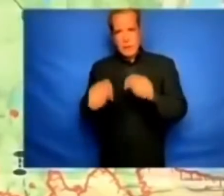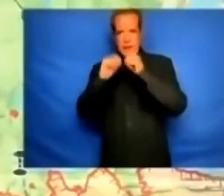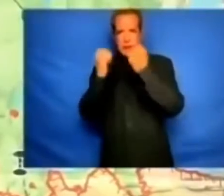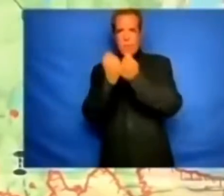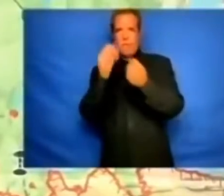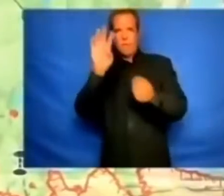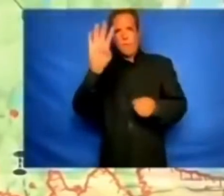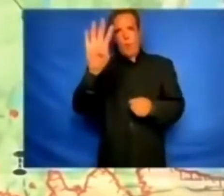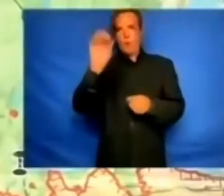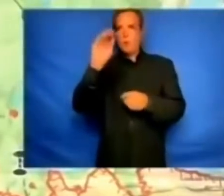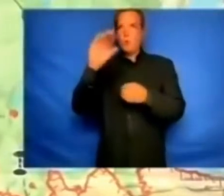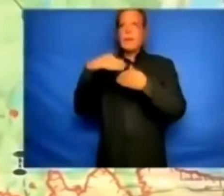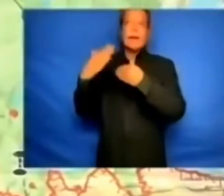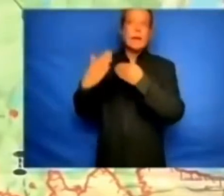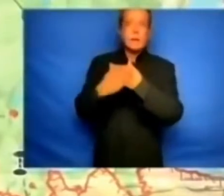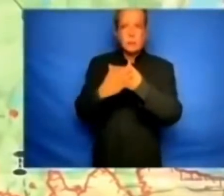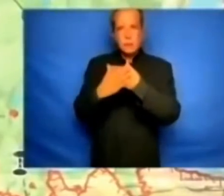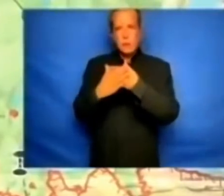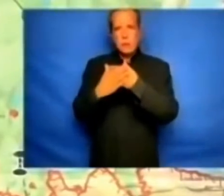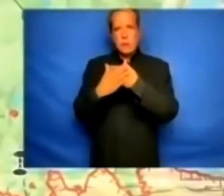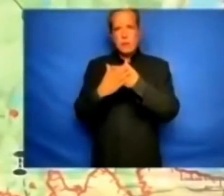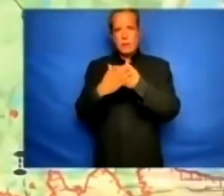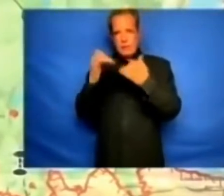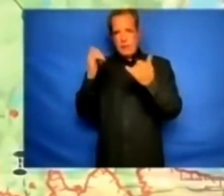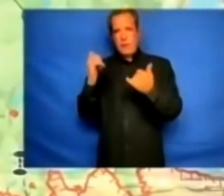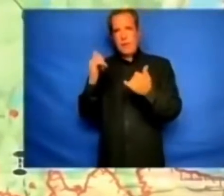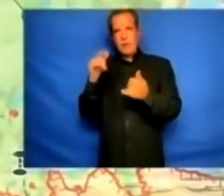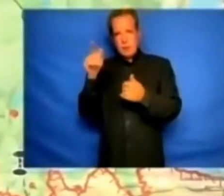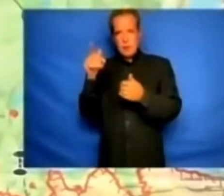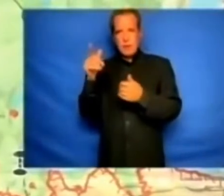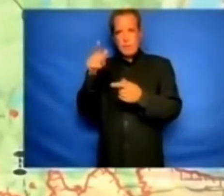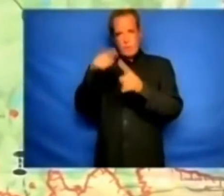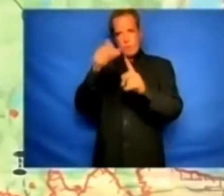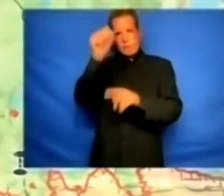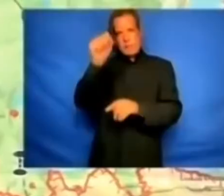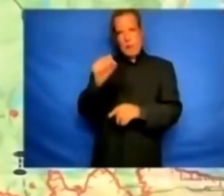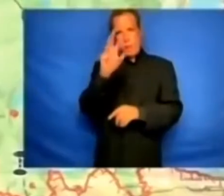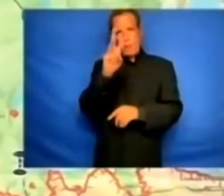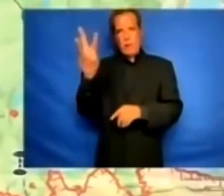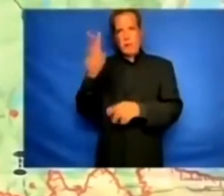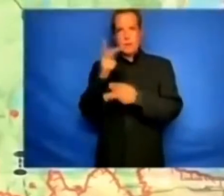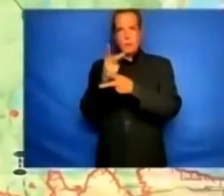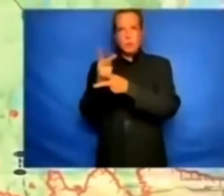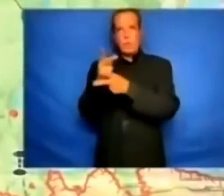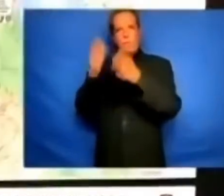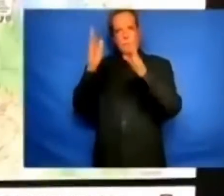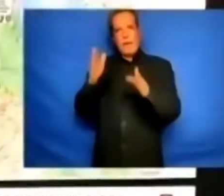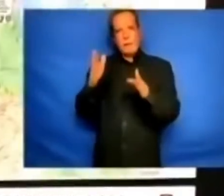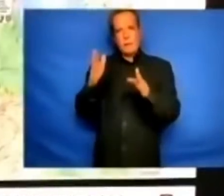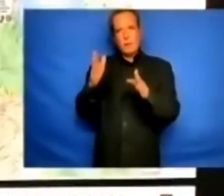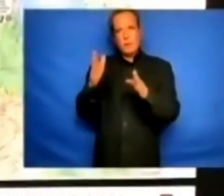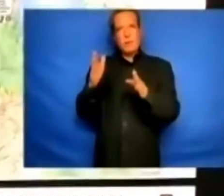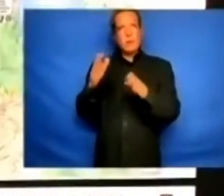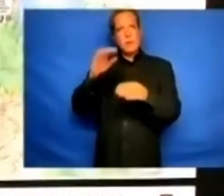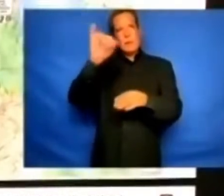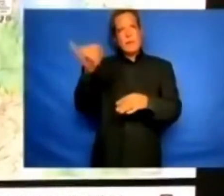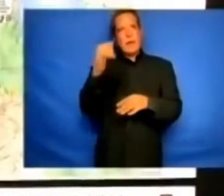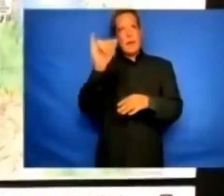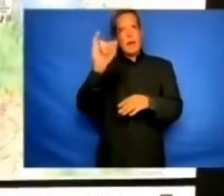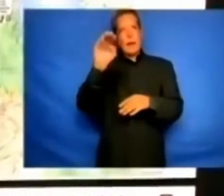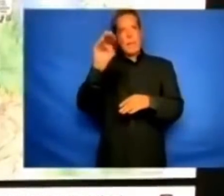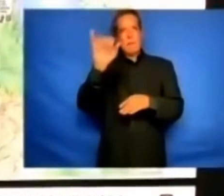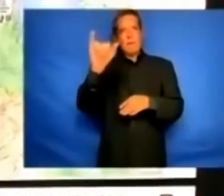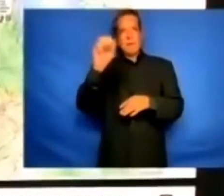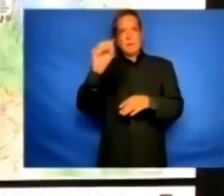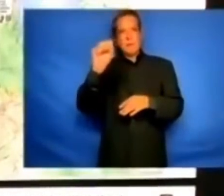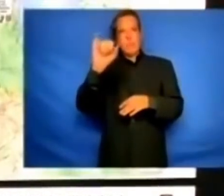next up, a returning guest from Southwest Supervisor District Operations, Jimmy Smith. I'm a returning